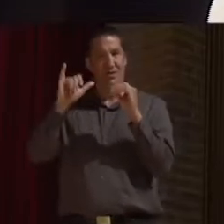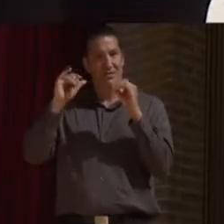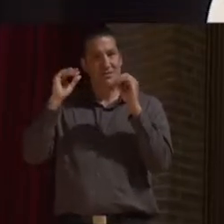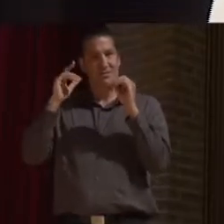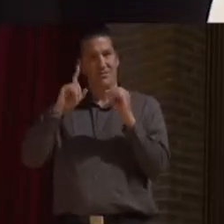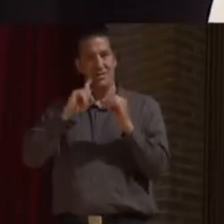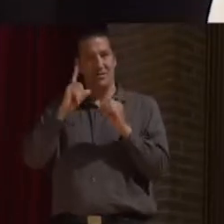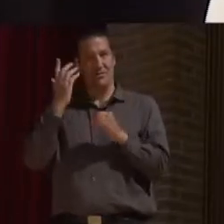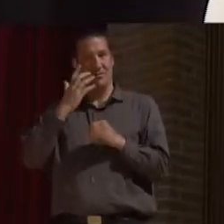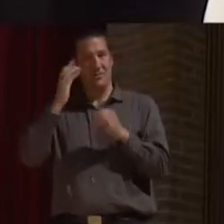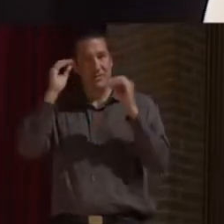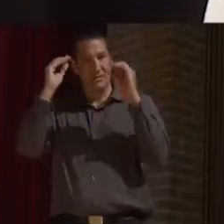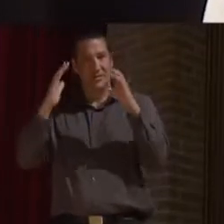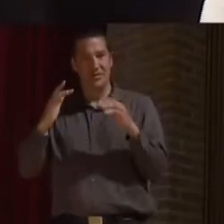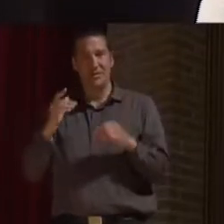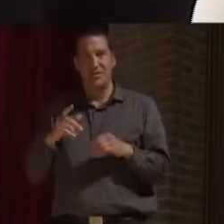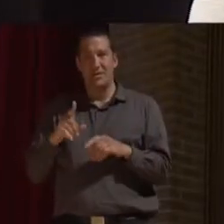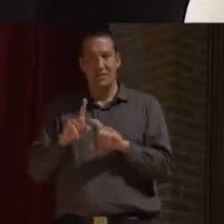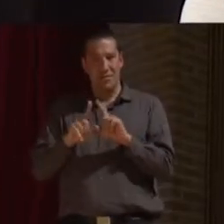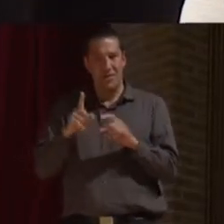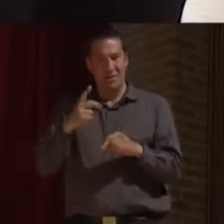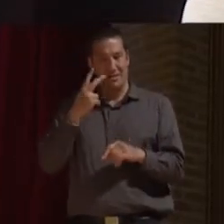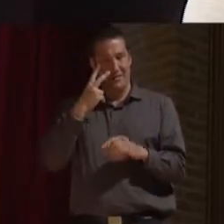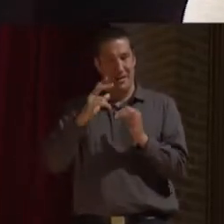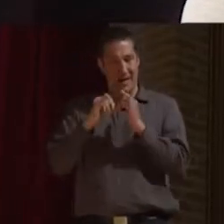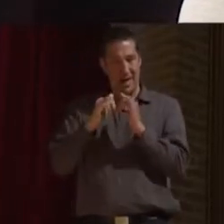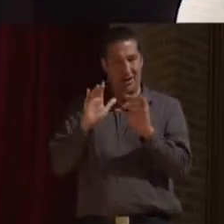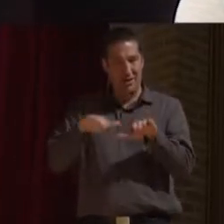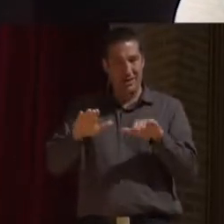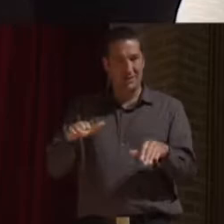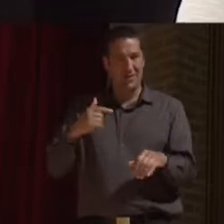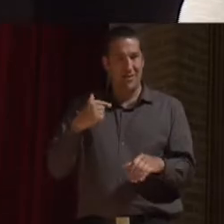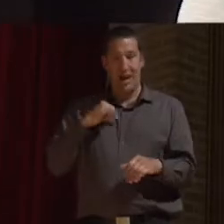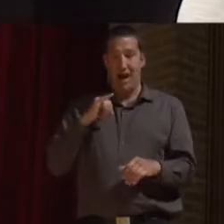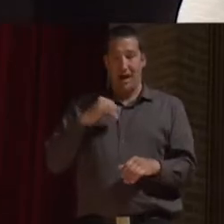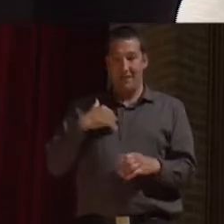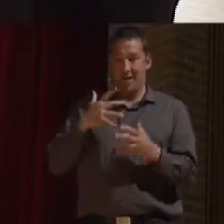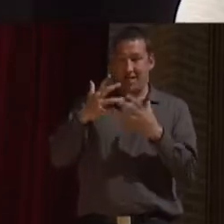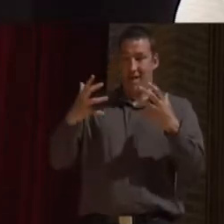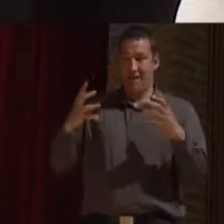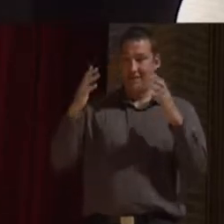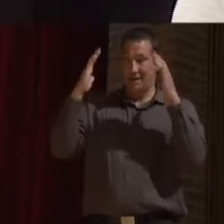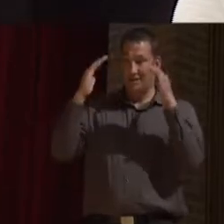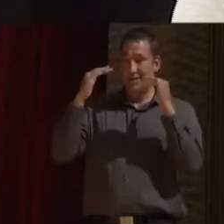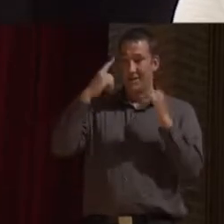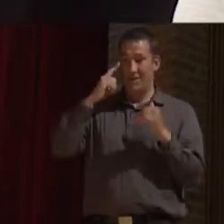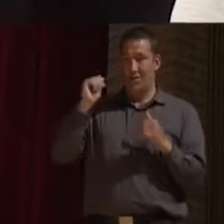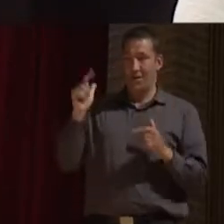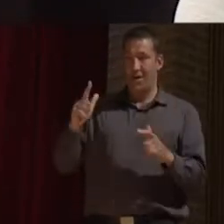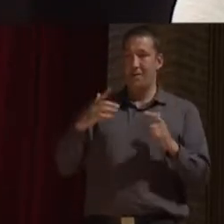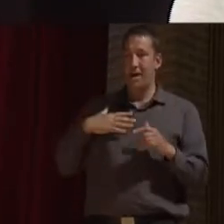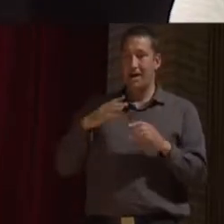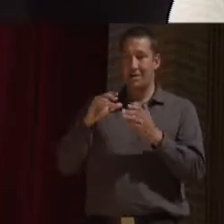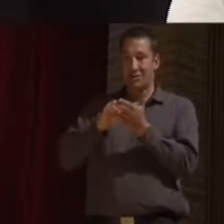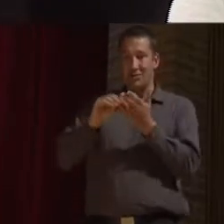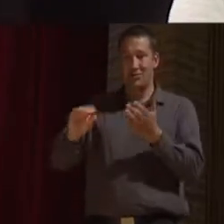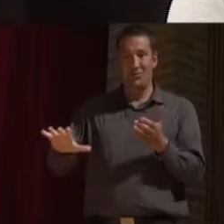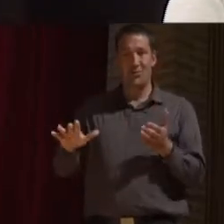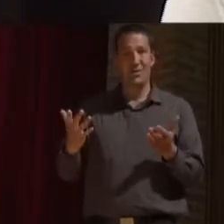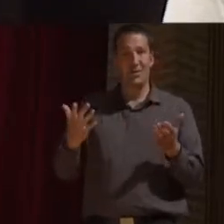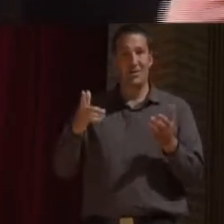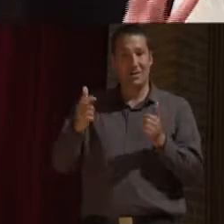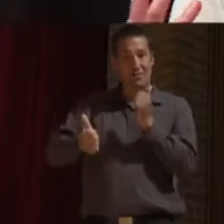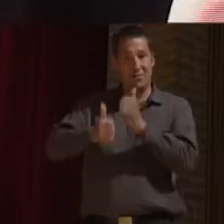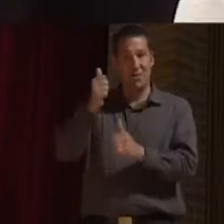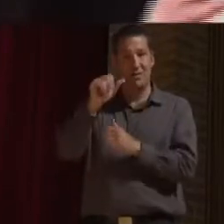I would think, wow, you push these kids really hard. And she said, I have a lot of expectations for all of my students, and she said in most